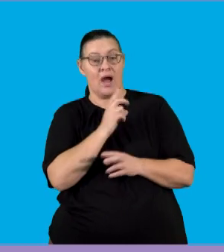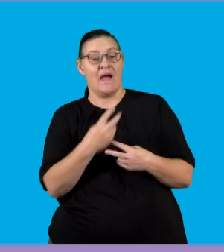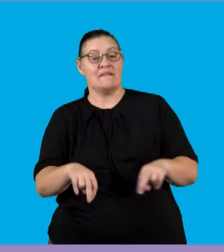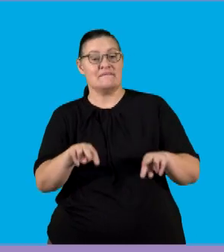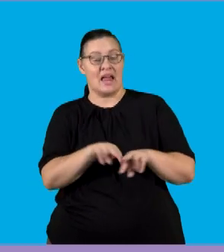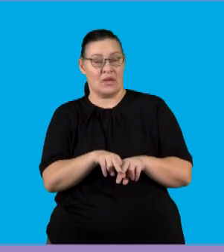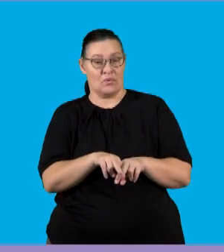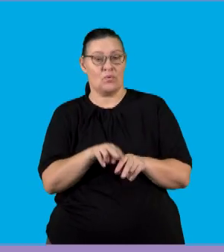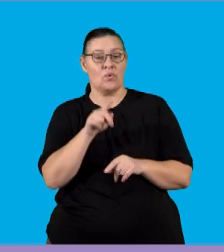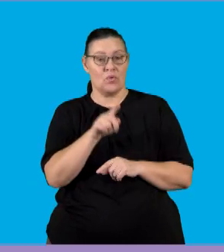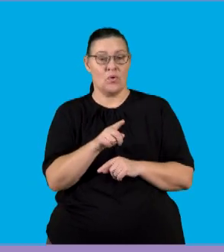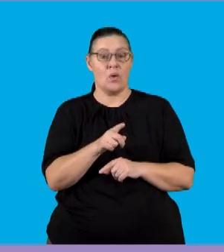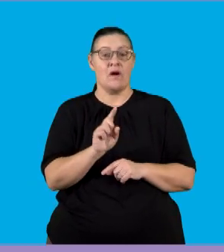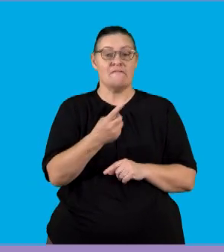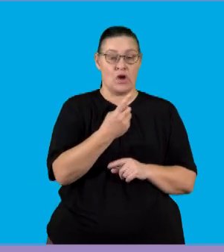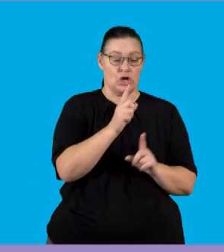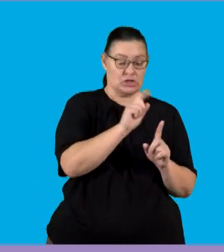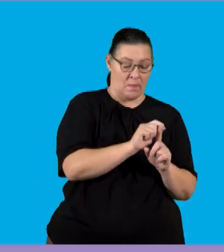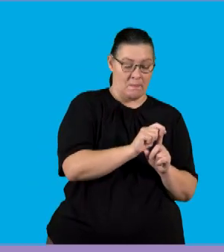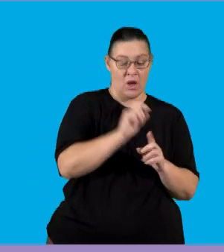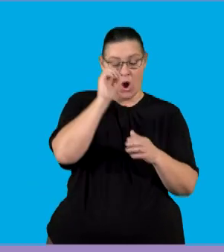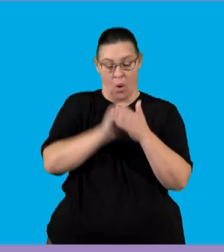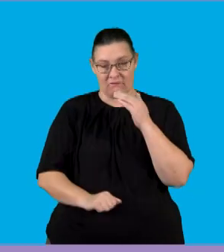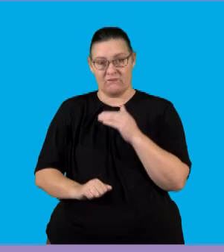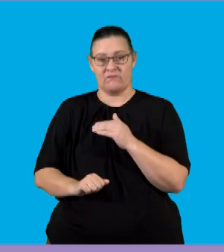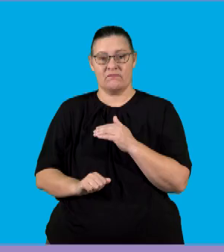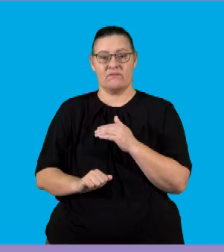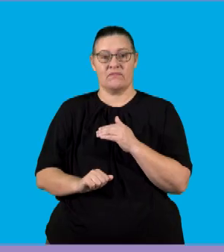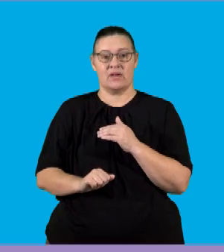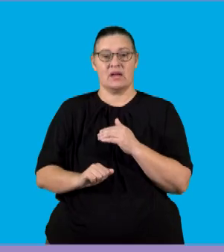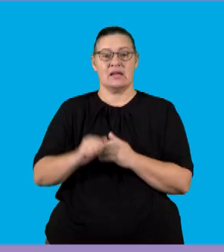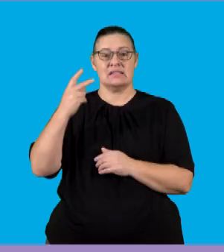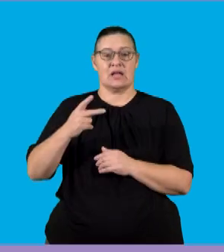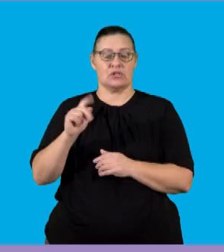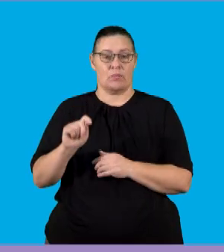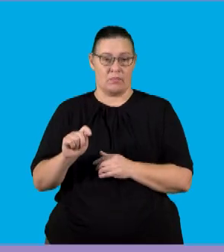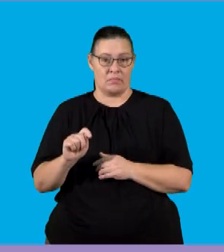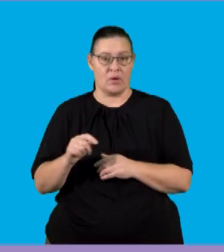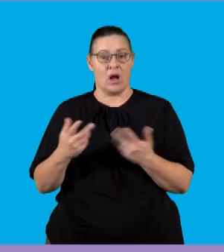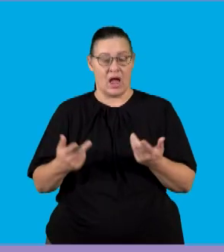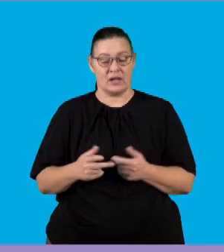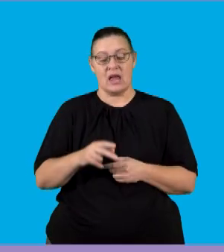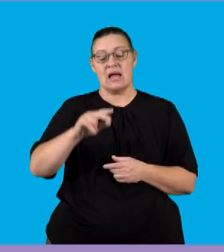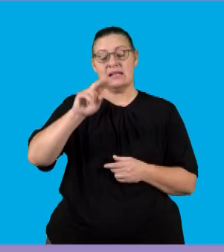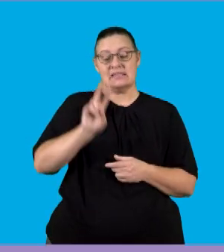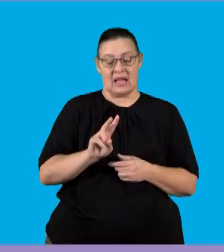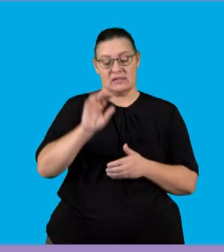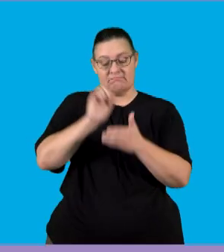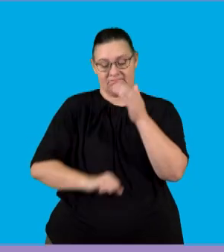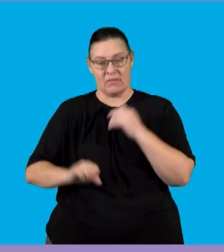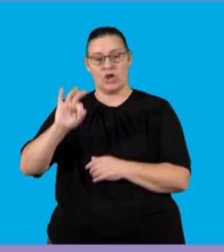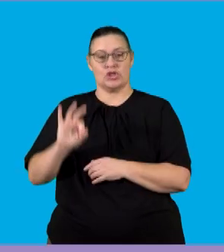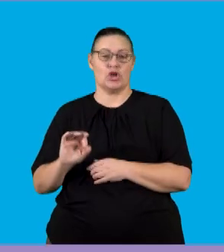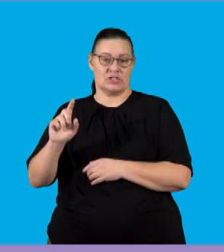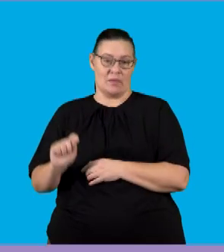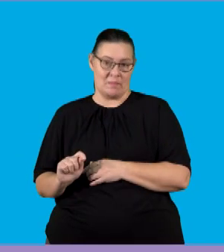value obtained by subtracting the first term from the second term and the second term from the third term. So